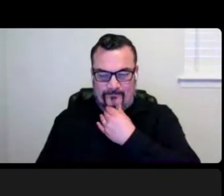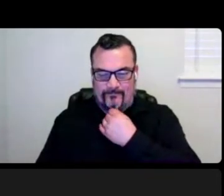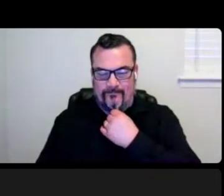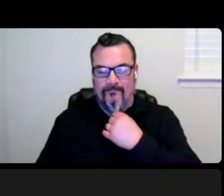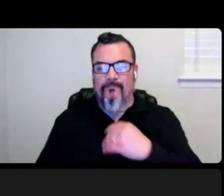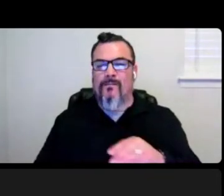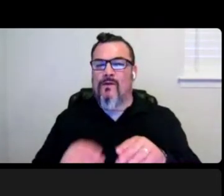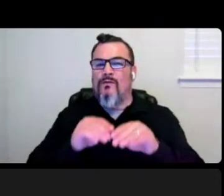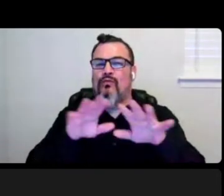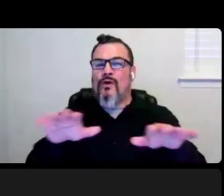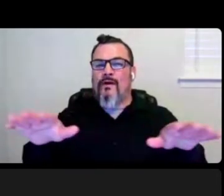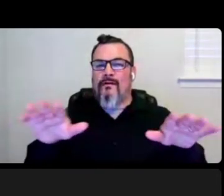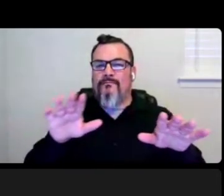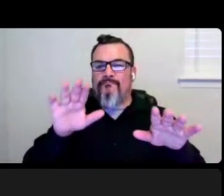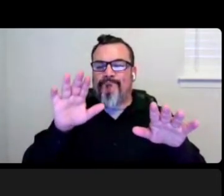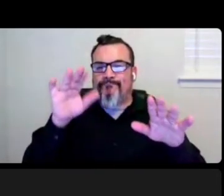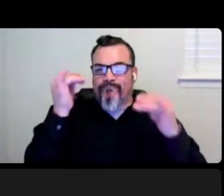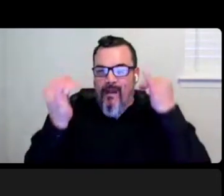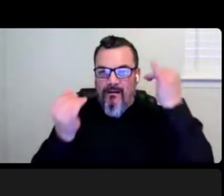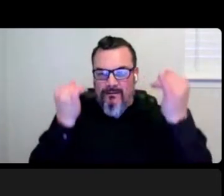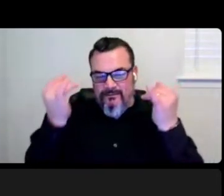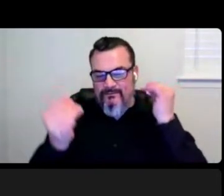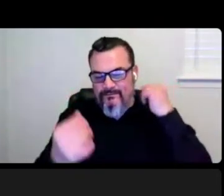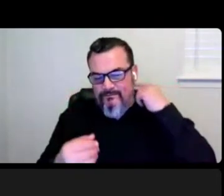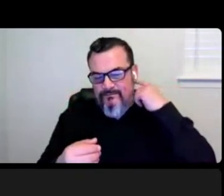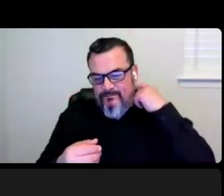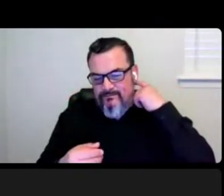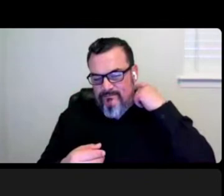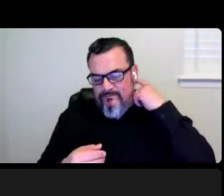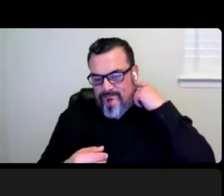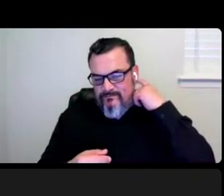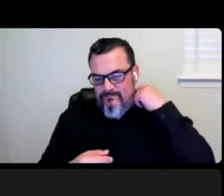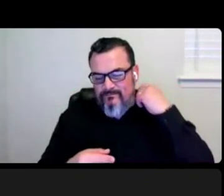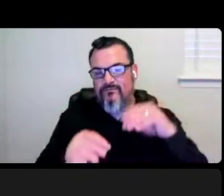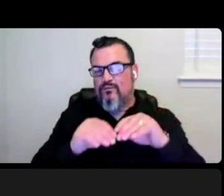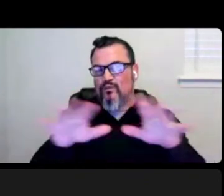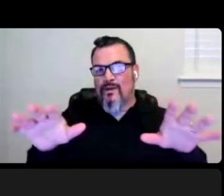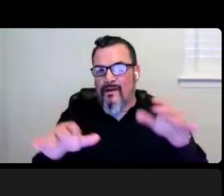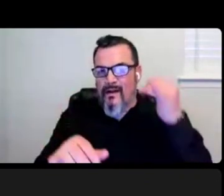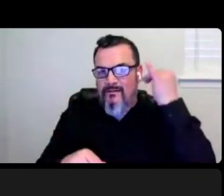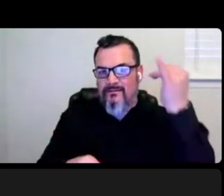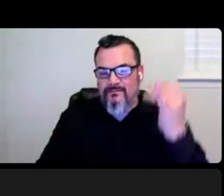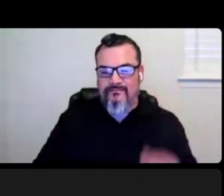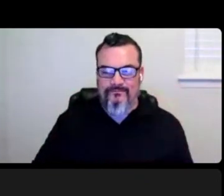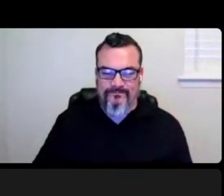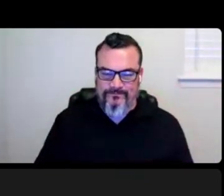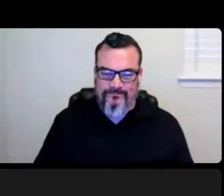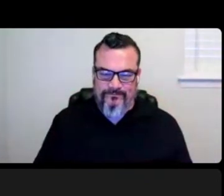Spreading ideas, a two-word vision statement, spreading ideas.